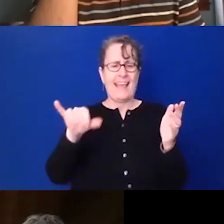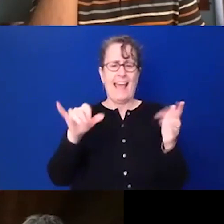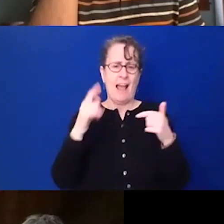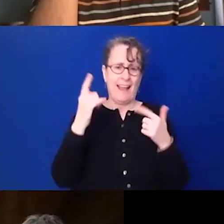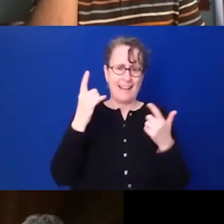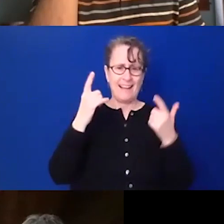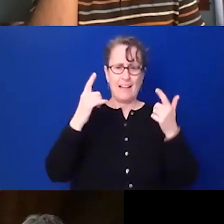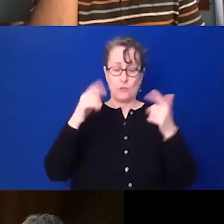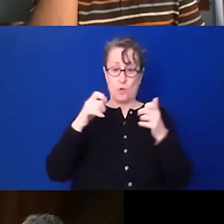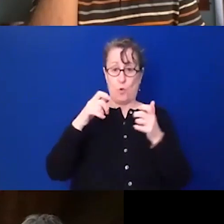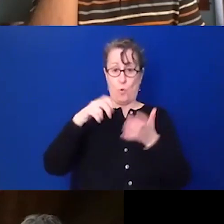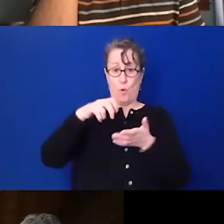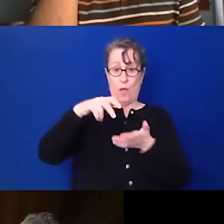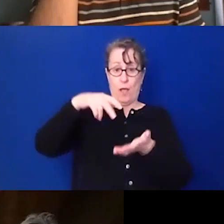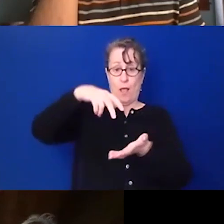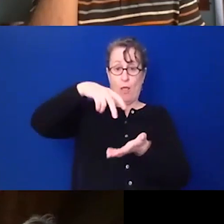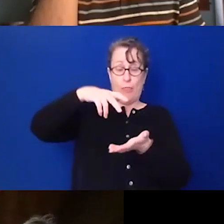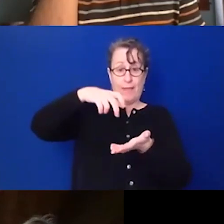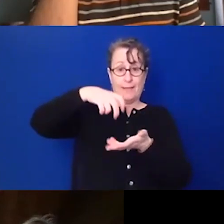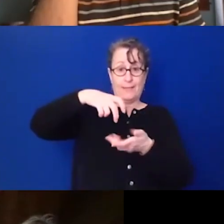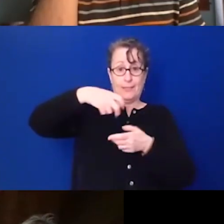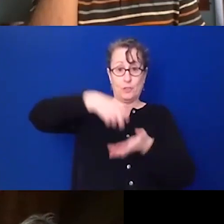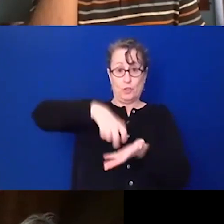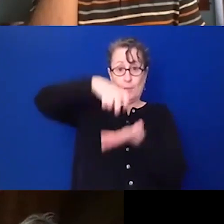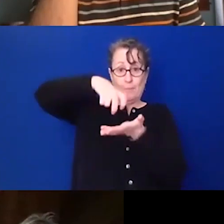to be there. But the idea is that